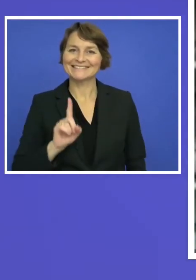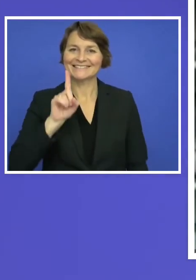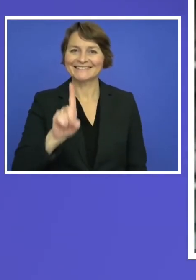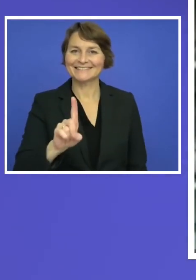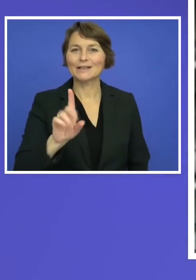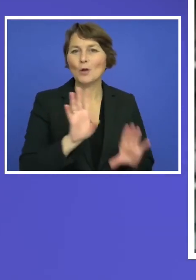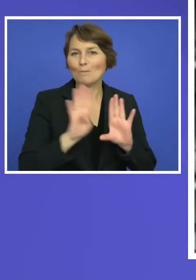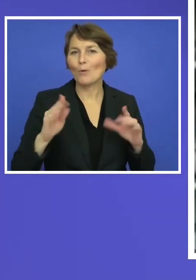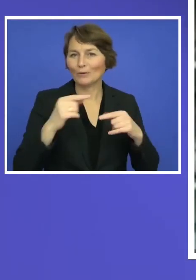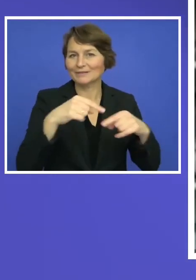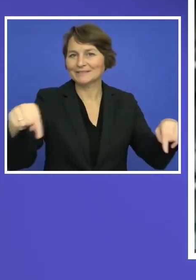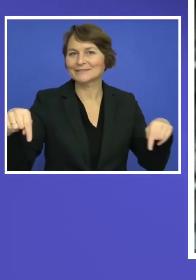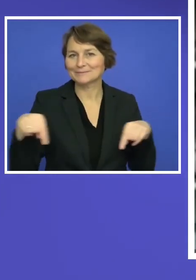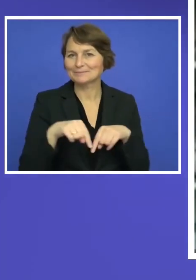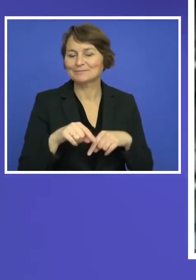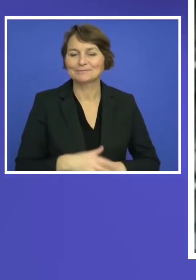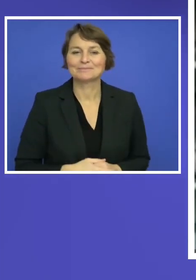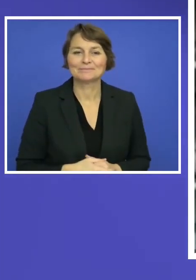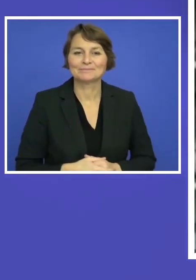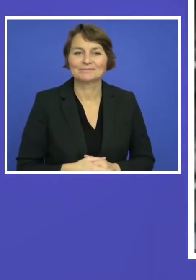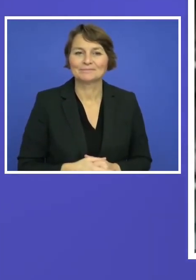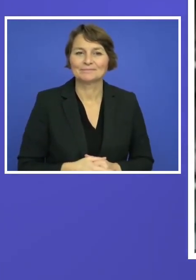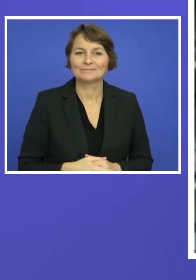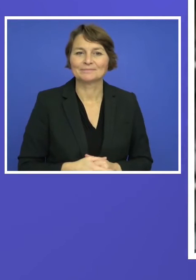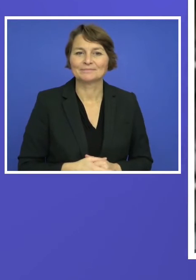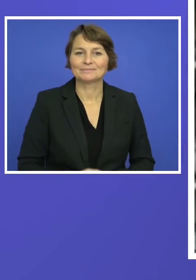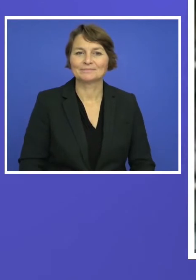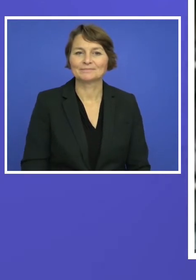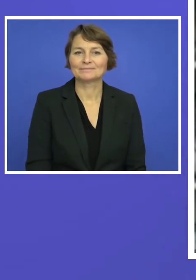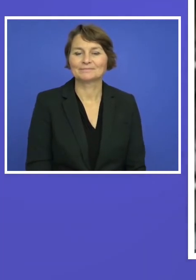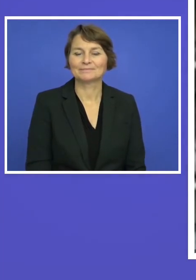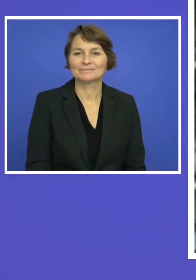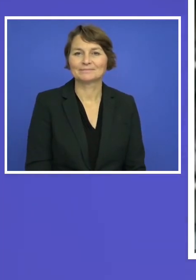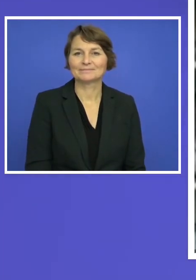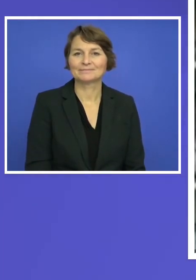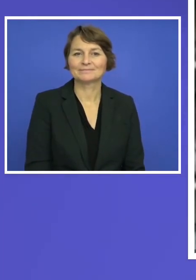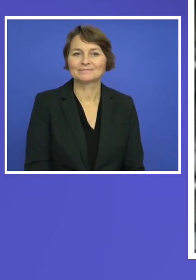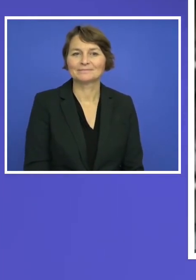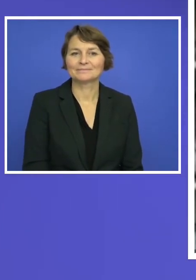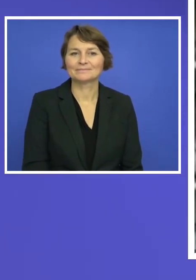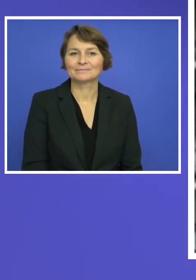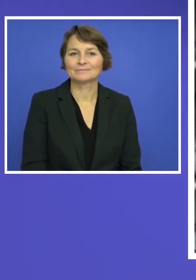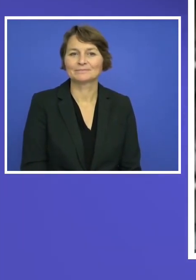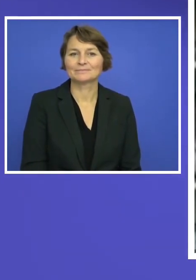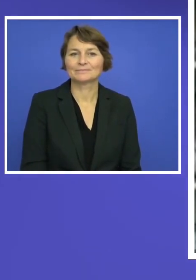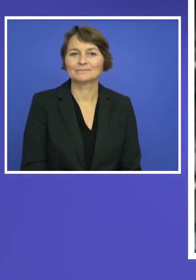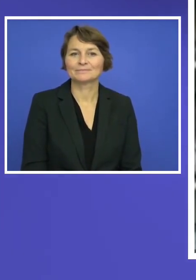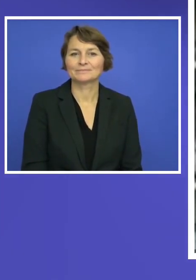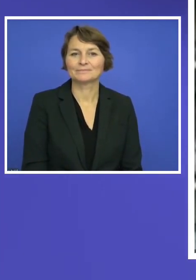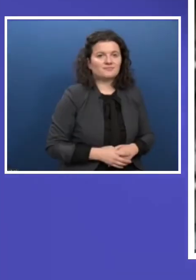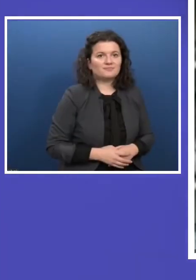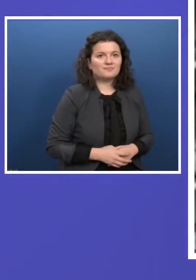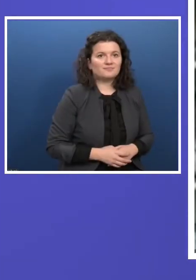So we need really to look in also beyond the workplace, but into the whole life